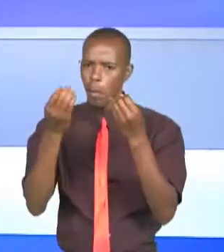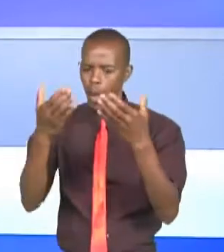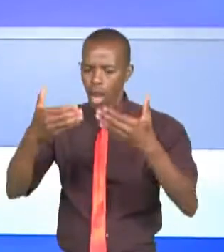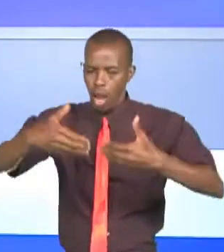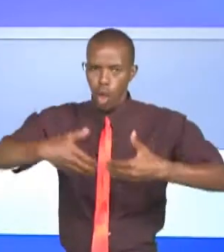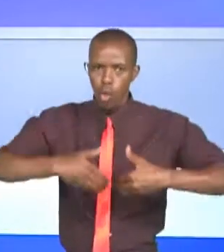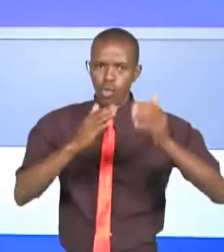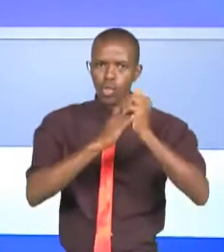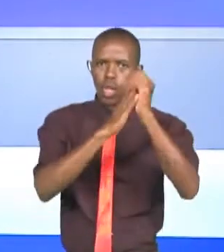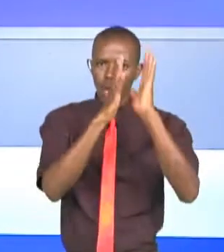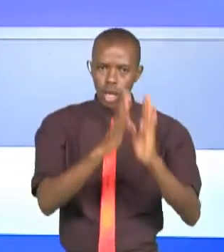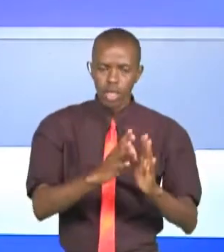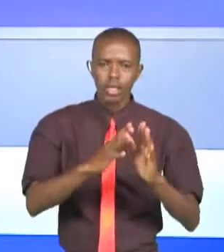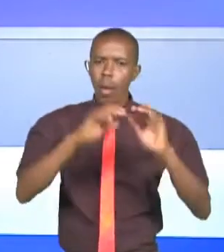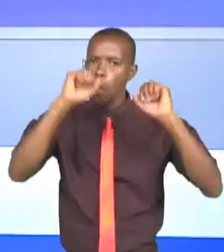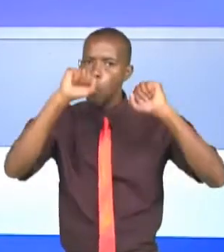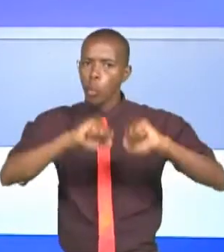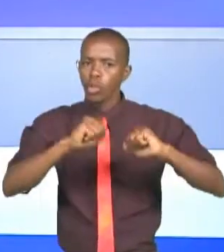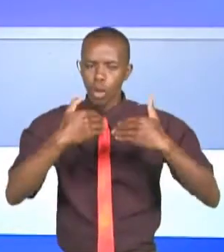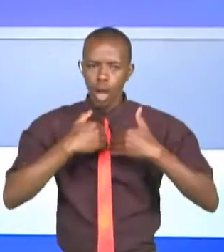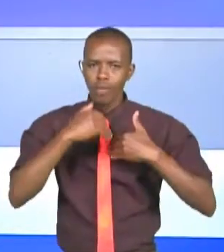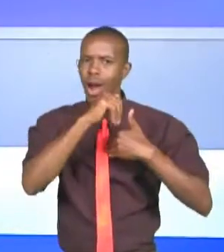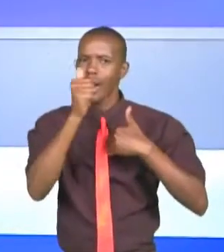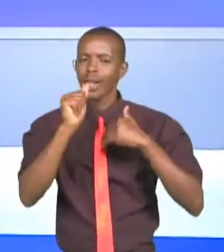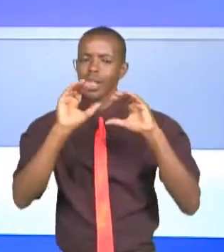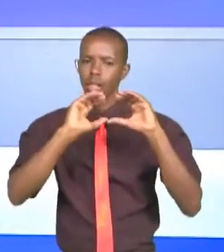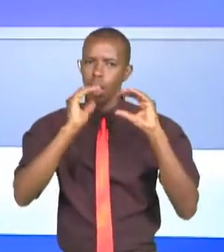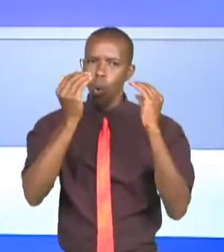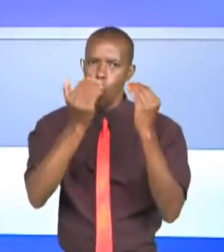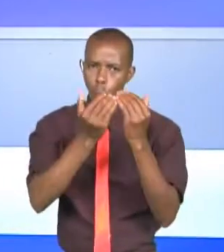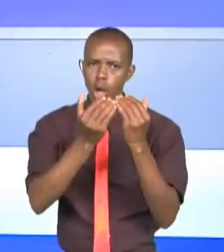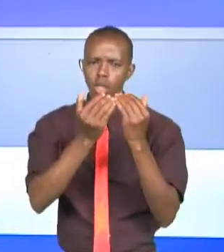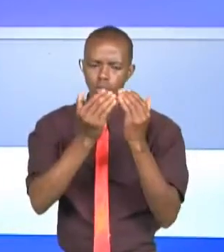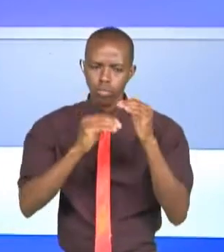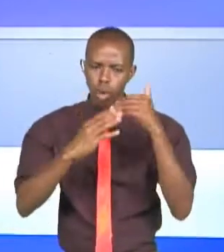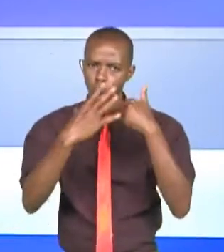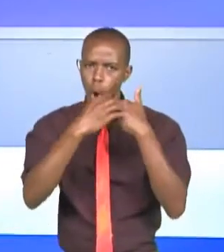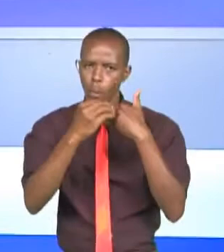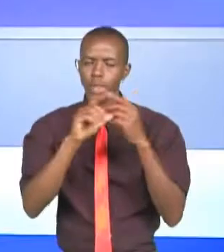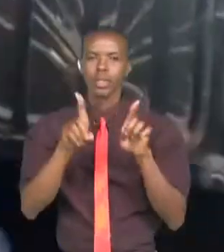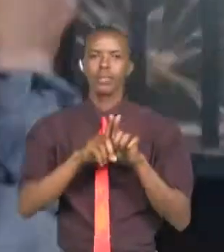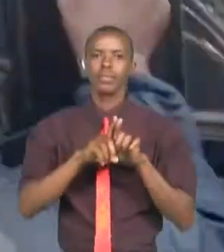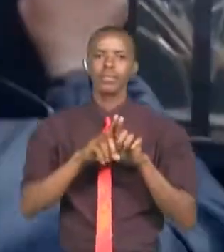leaders, there is a possibility the rest of the continent is catching up.